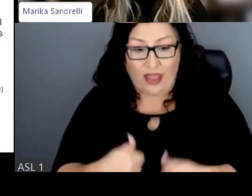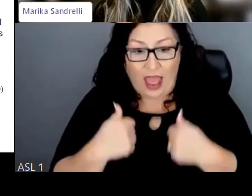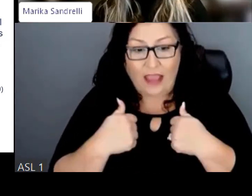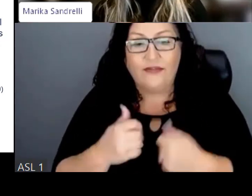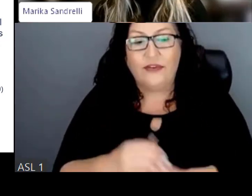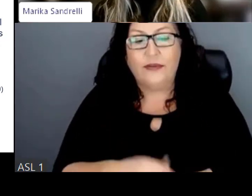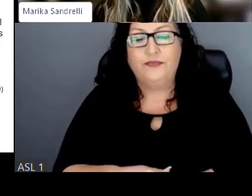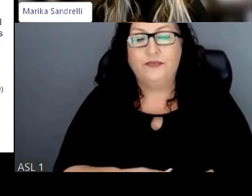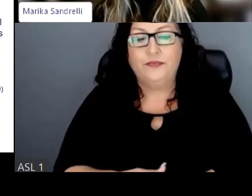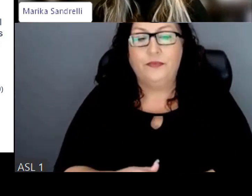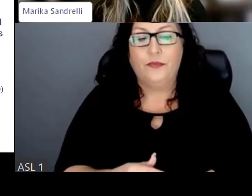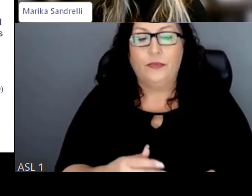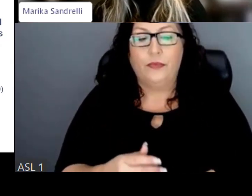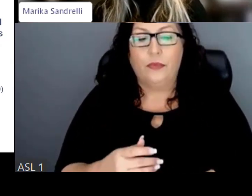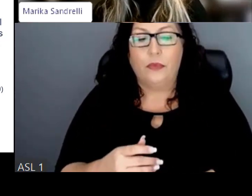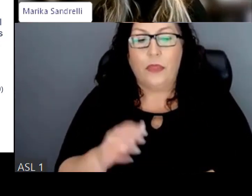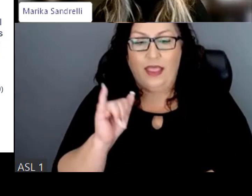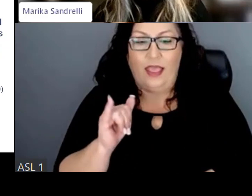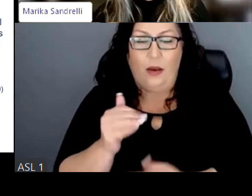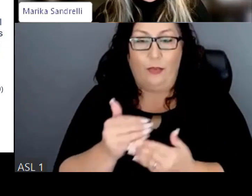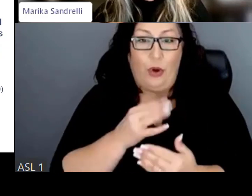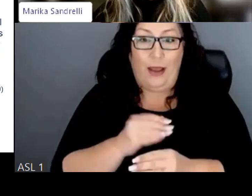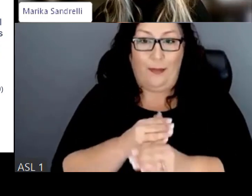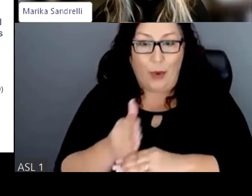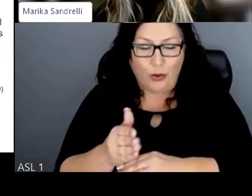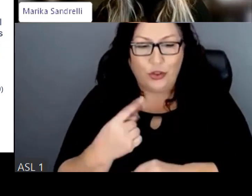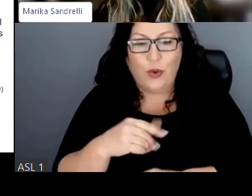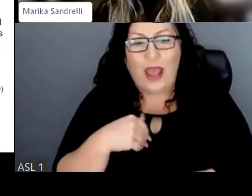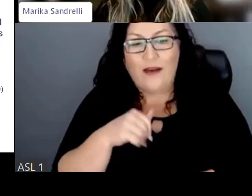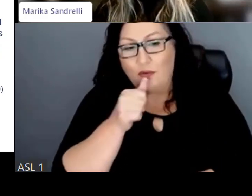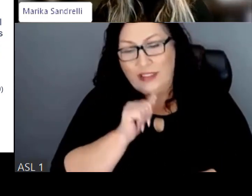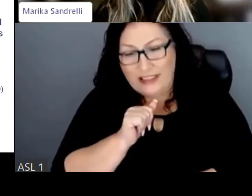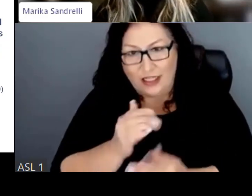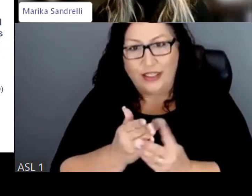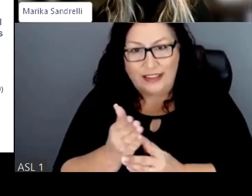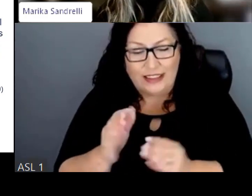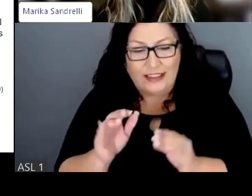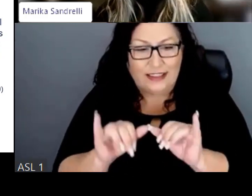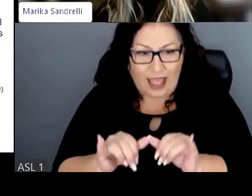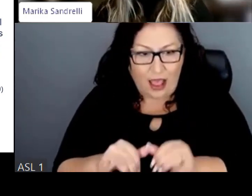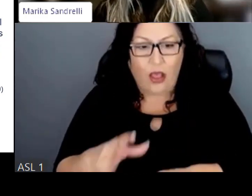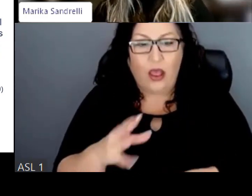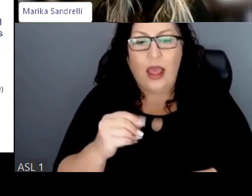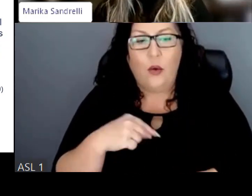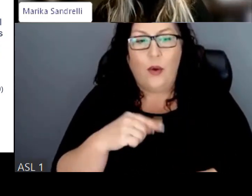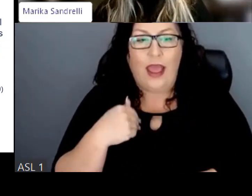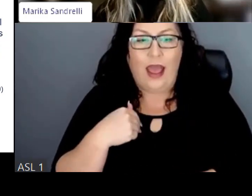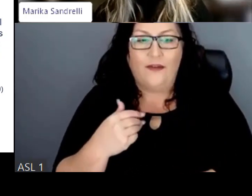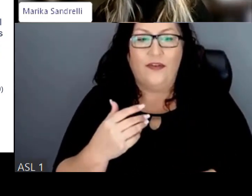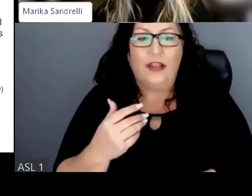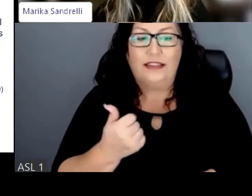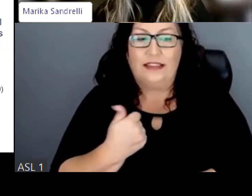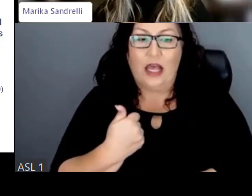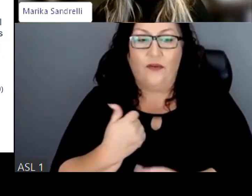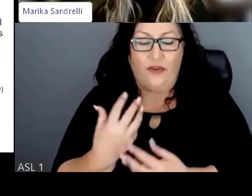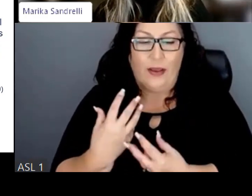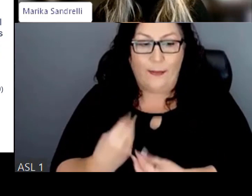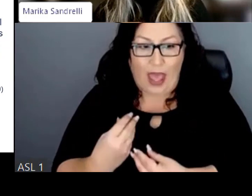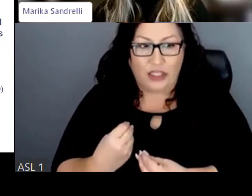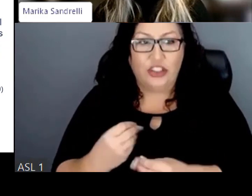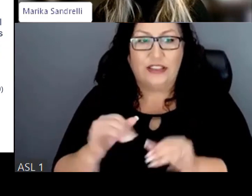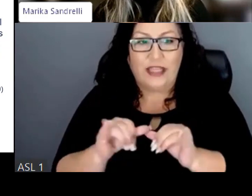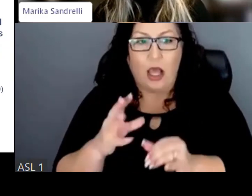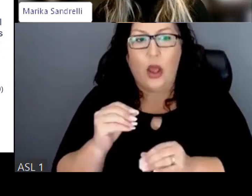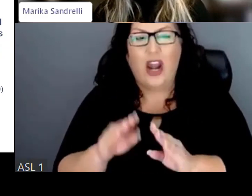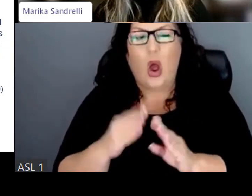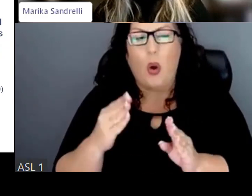satisfaction and secondary traumatic stress pre and post. We have a resiliency scale. We have the self-compassion scale and